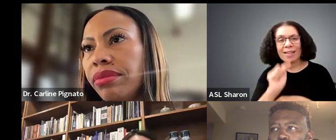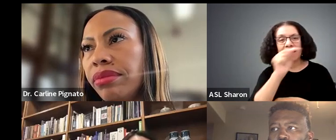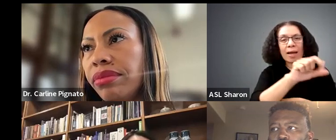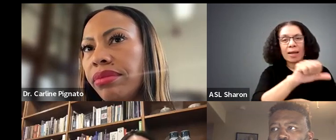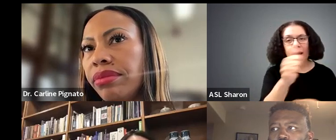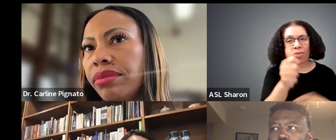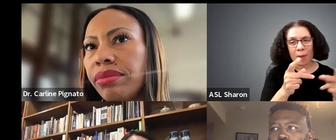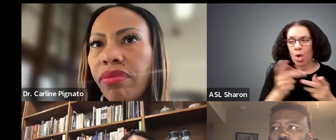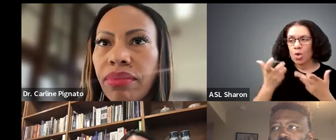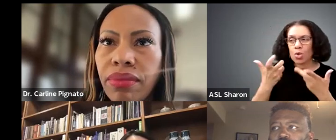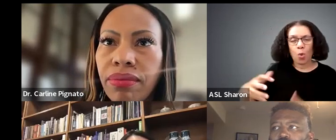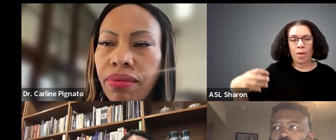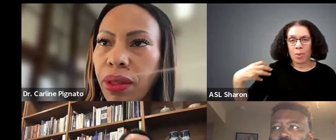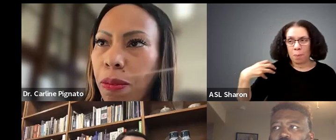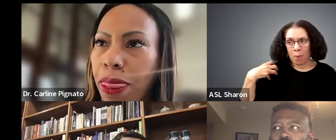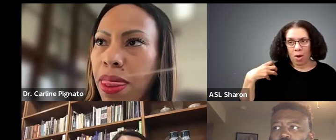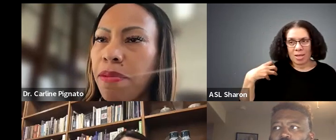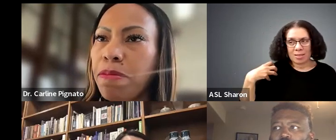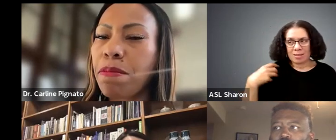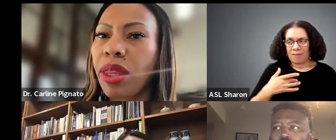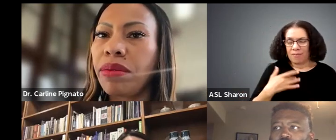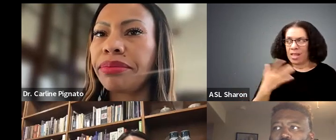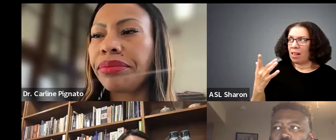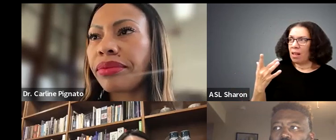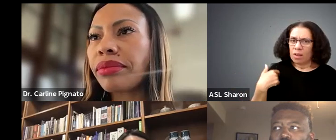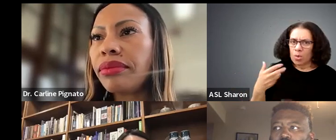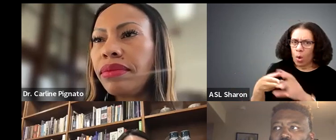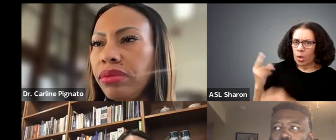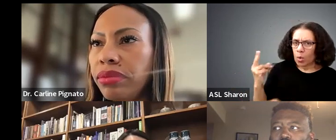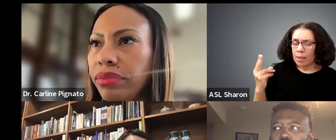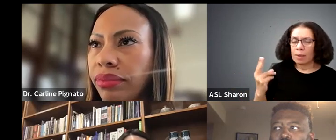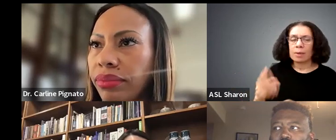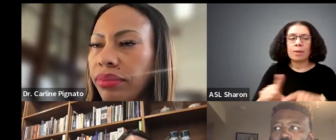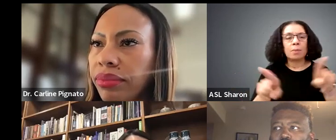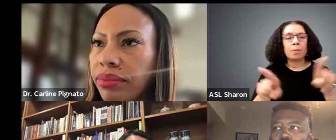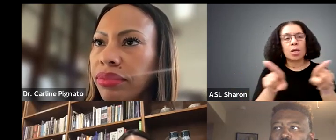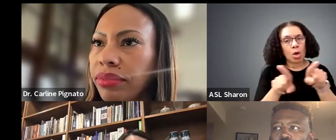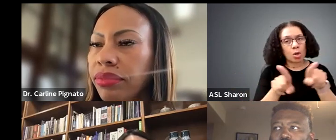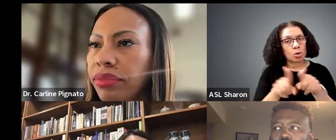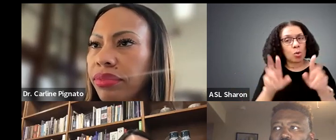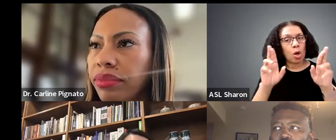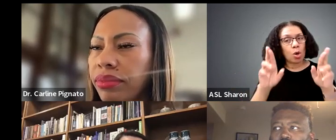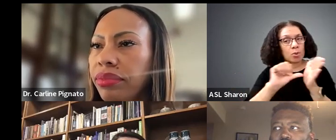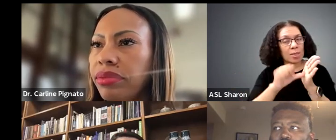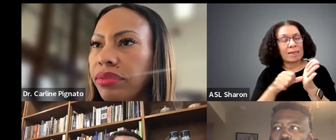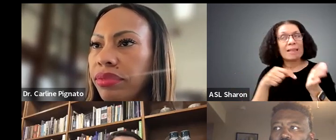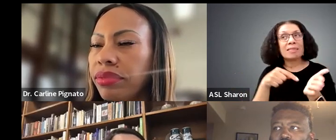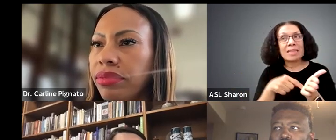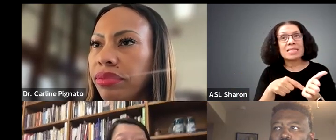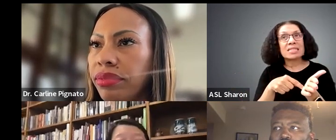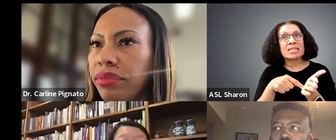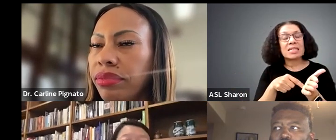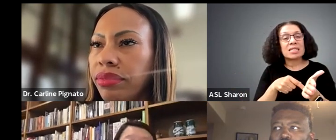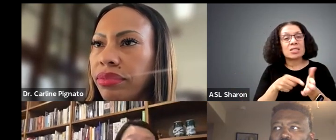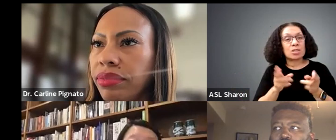your boss to feel you're not committed to your current job. But I also hope you also emphasize and understand the urgency of when we're